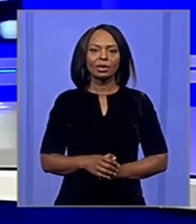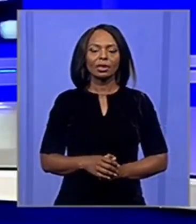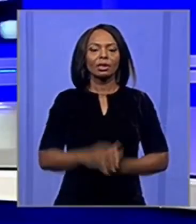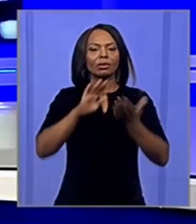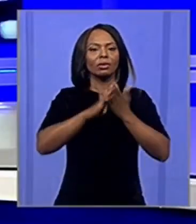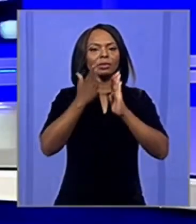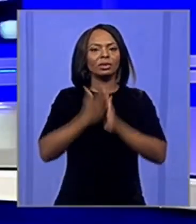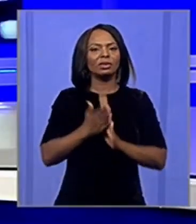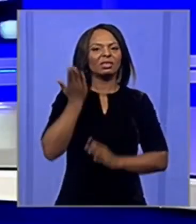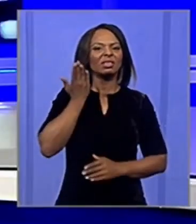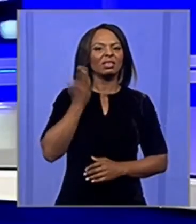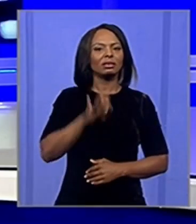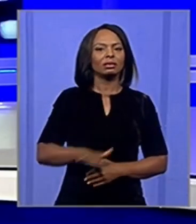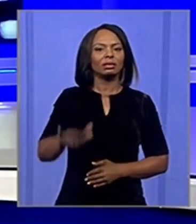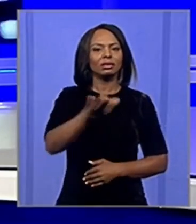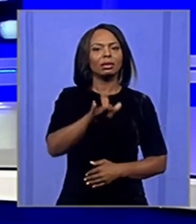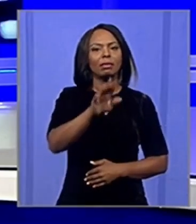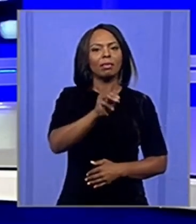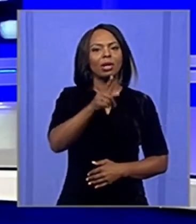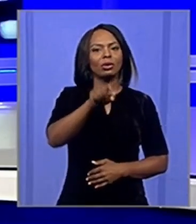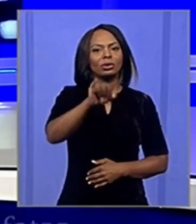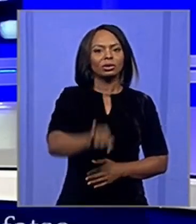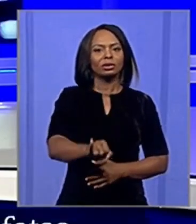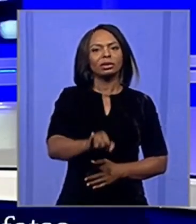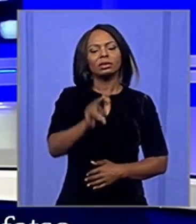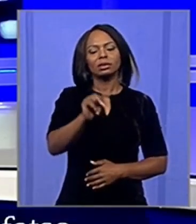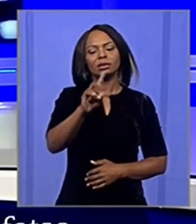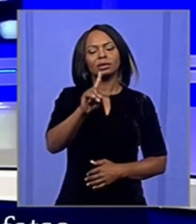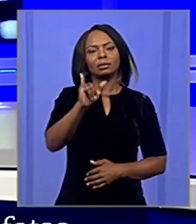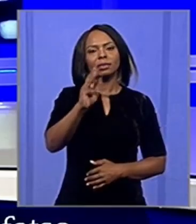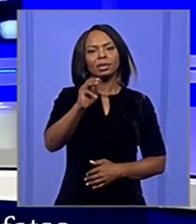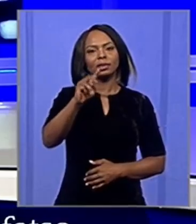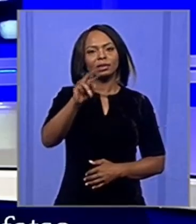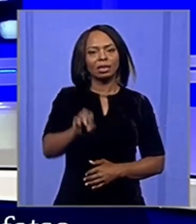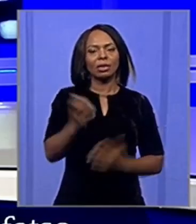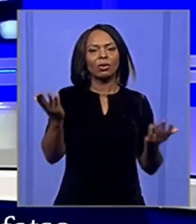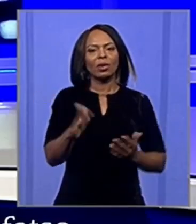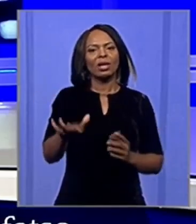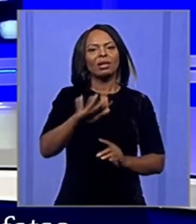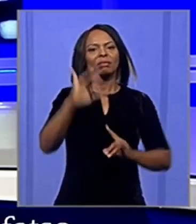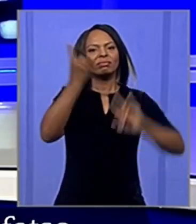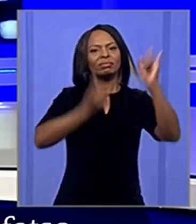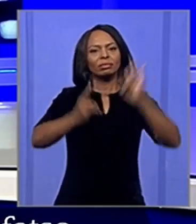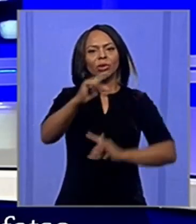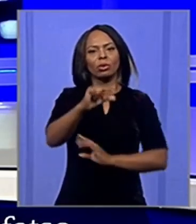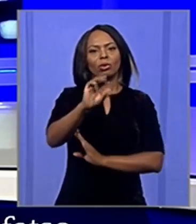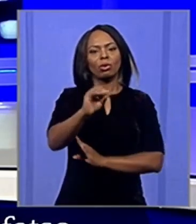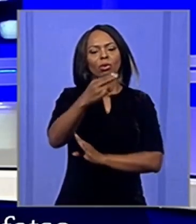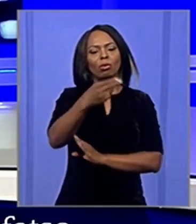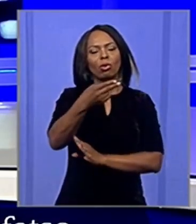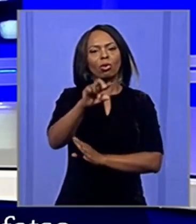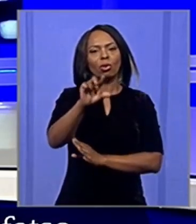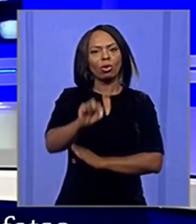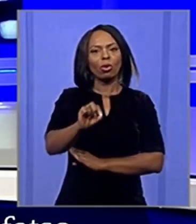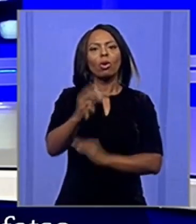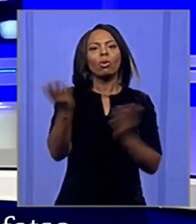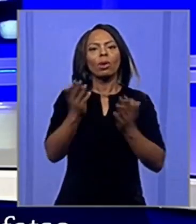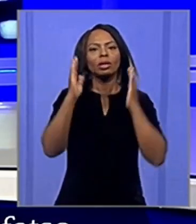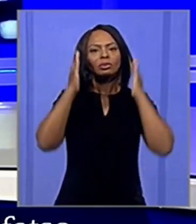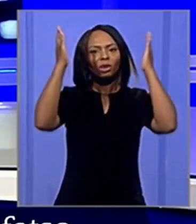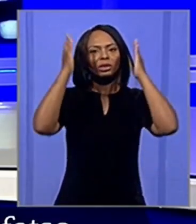Baagisane ba pele ba kgasi ya Bonga le Malusi Ndimande kwa motsesetoropong wa Kobolo gaufi le Mbabane kwa Eswatini ba santse